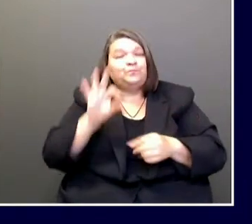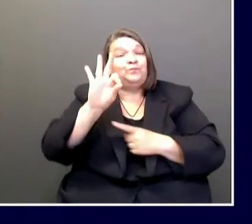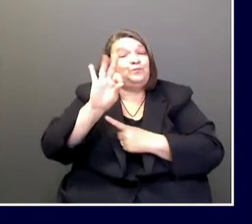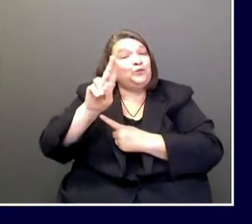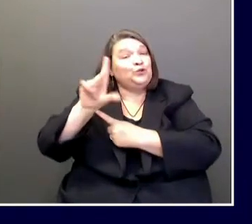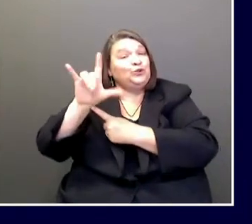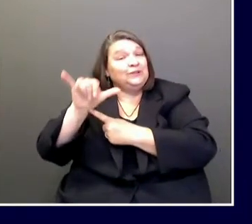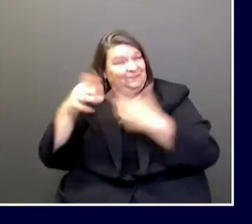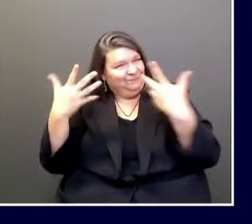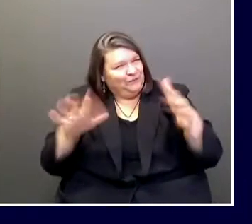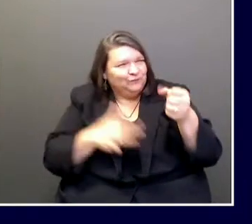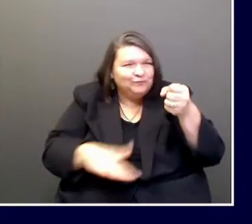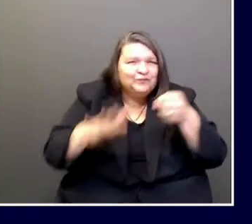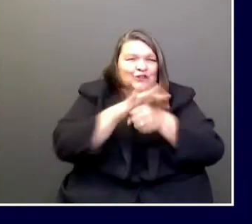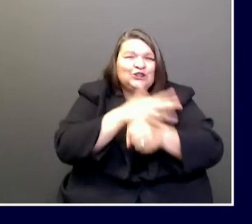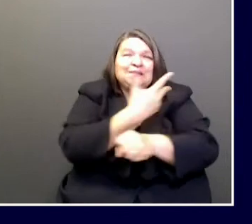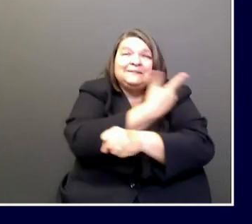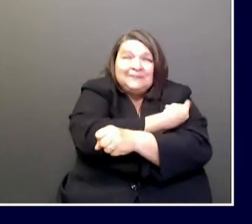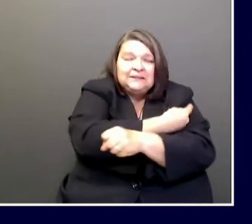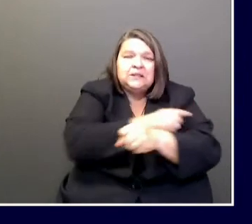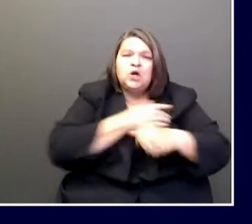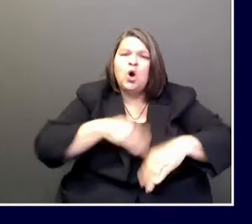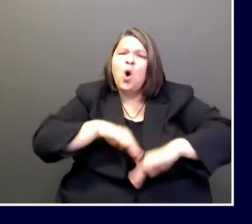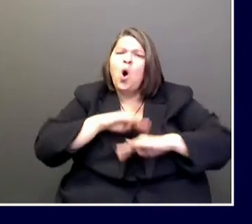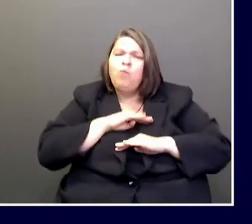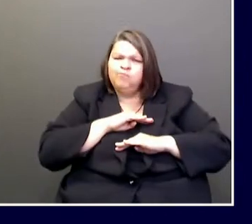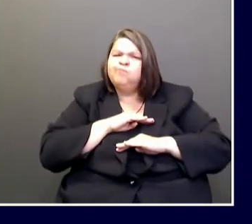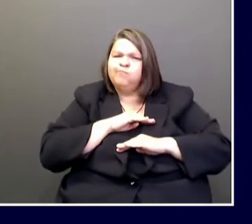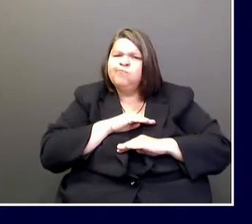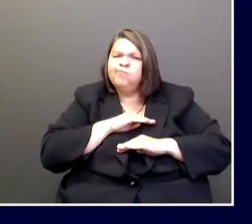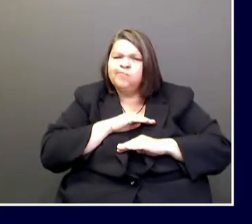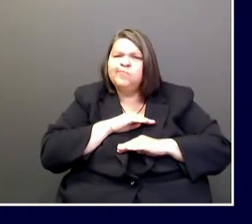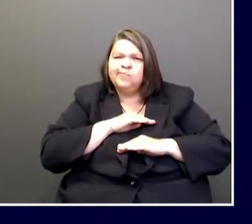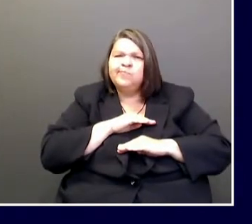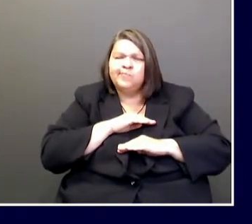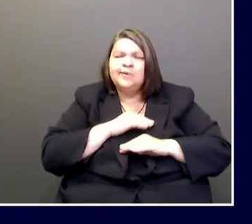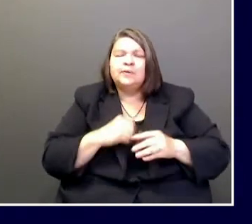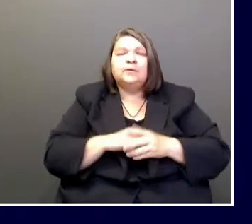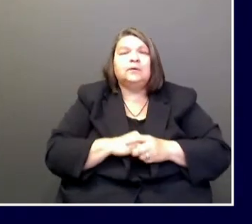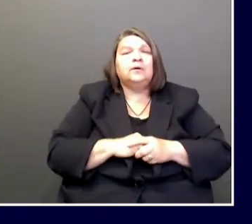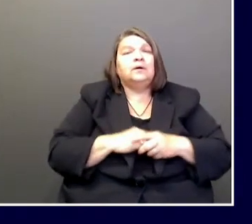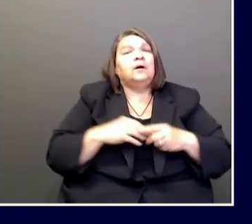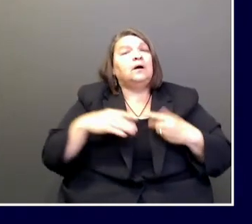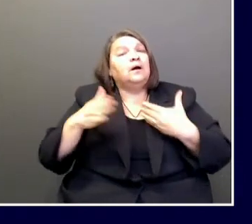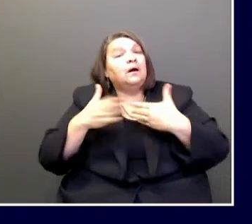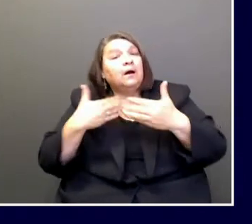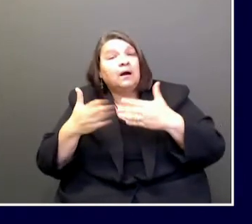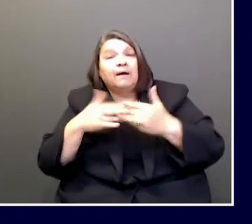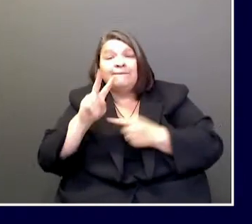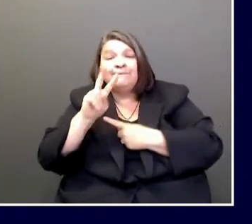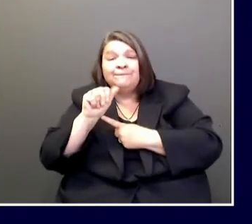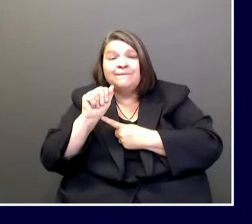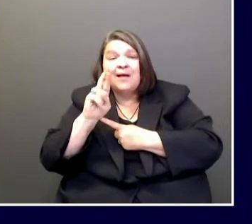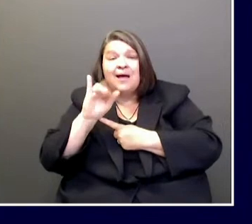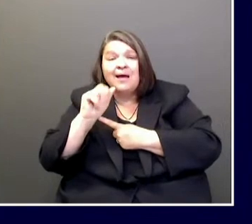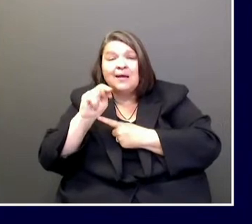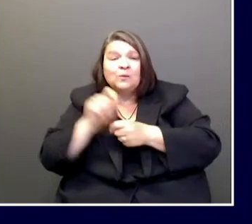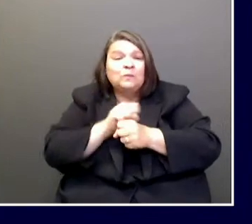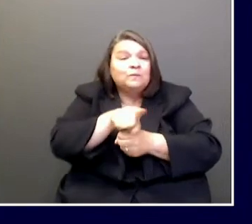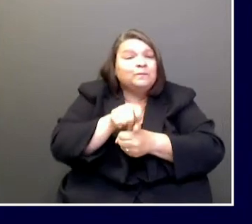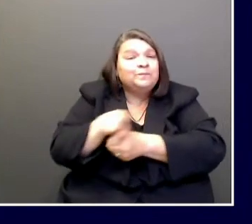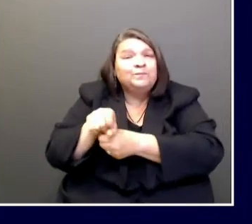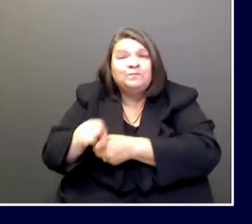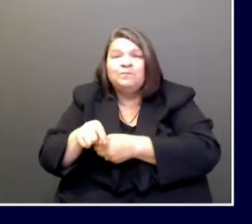board remain quite effective, again, even in the face of the Delta variant. So based on where we are right now,